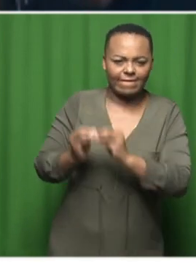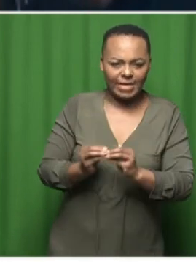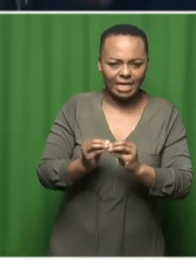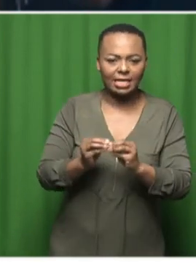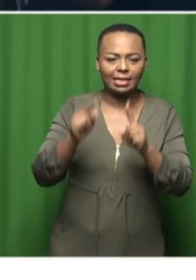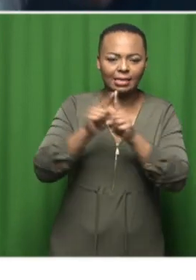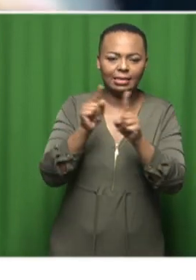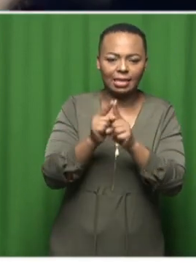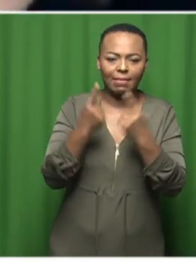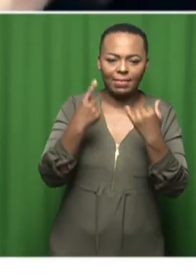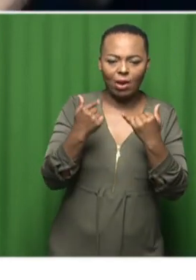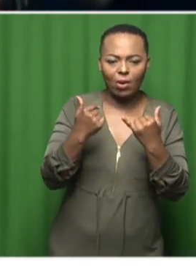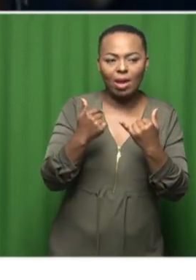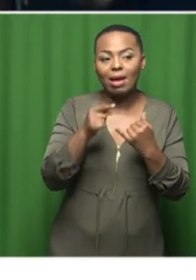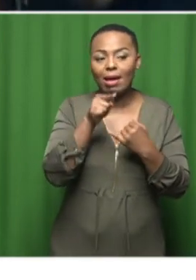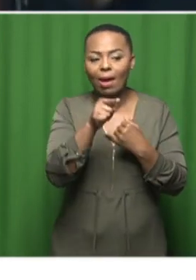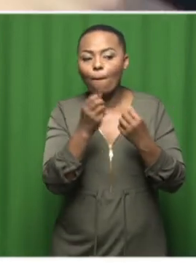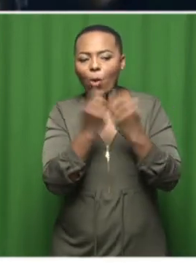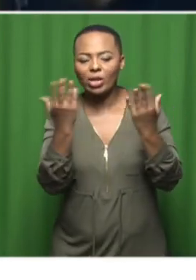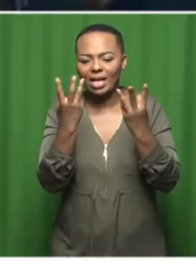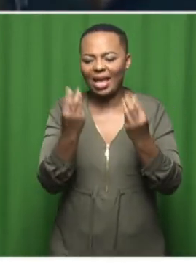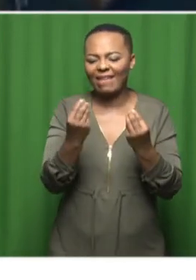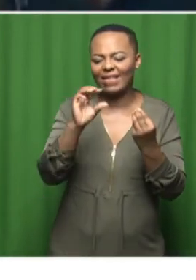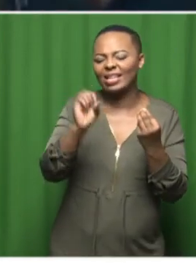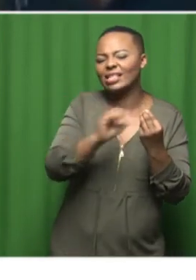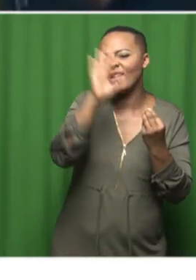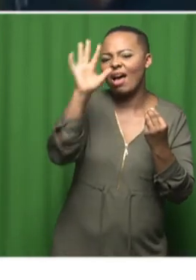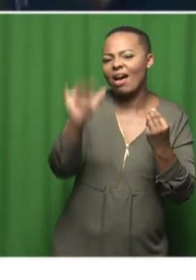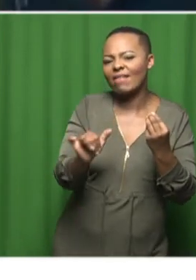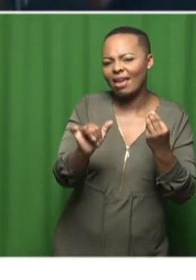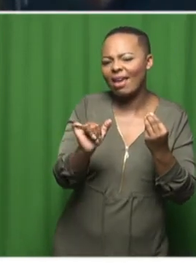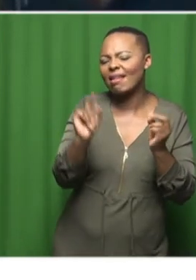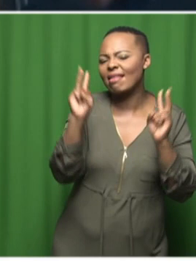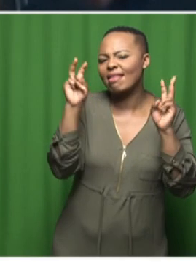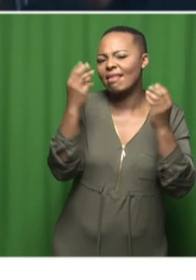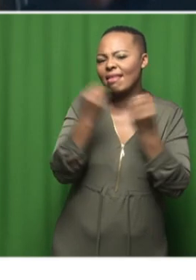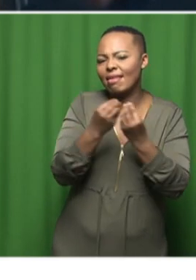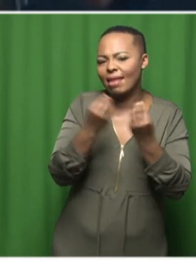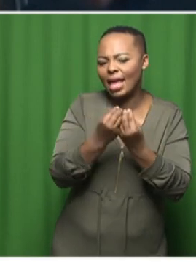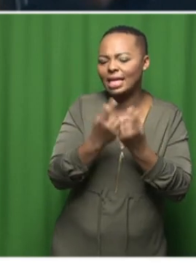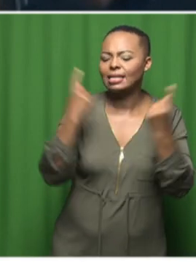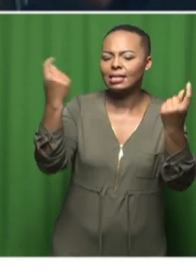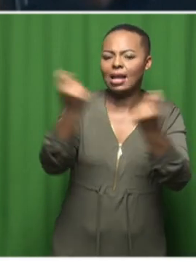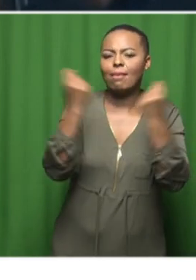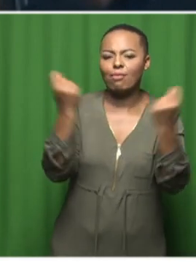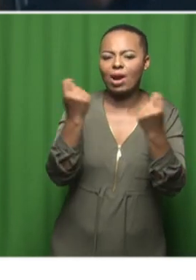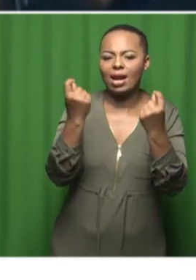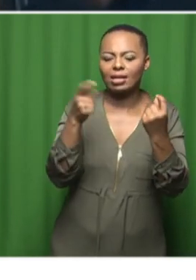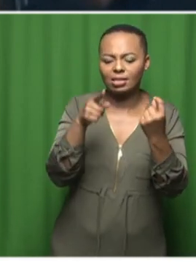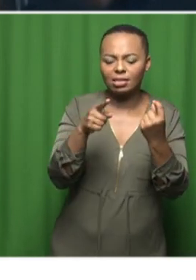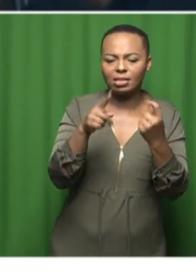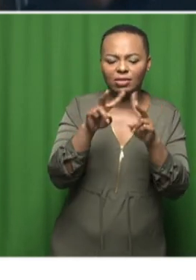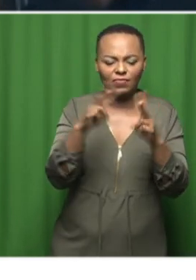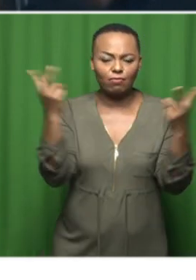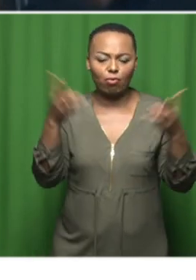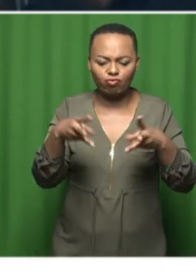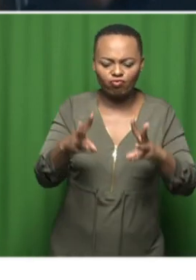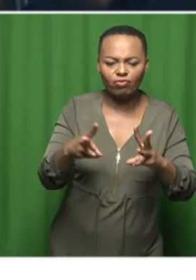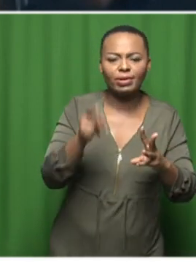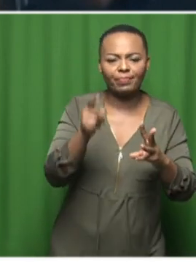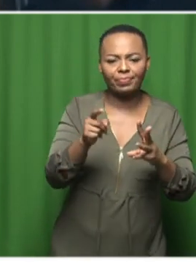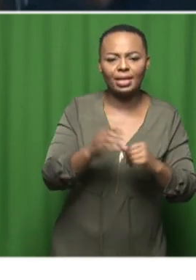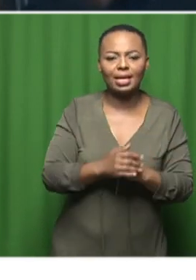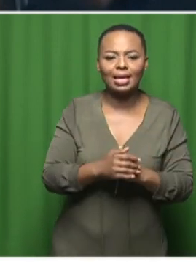inspired by the South African landscape, and it uses the two material but celebrates the two material in such an incredible way.